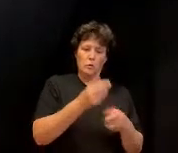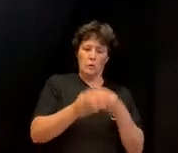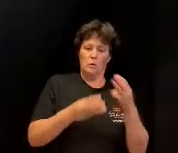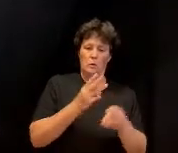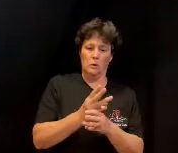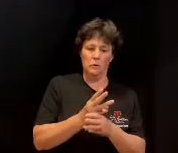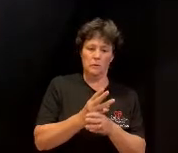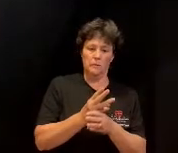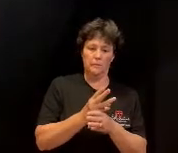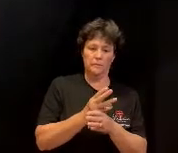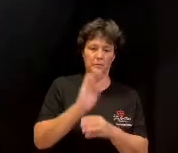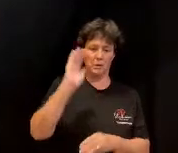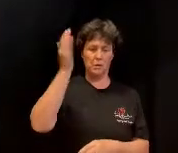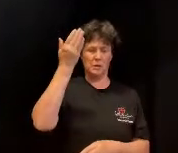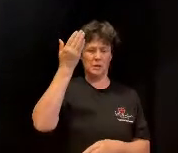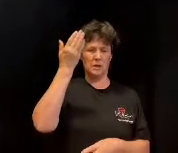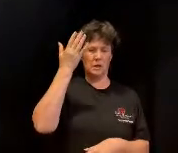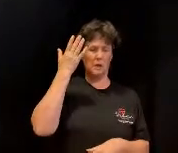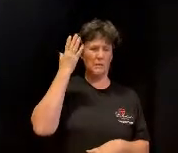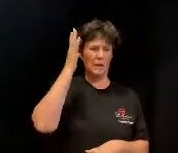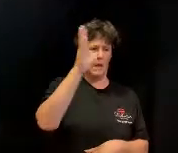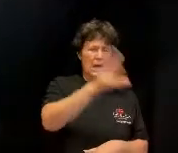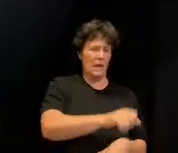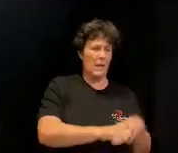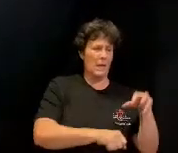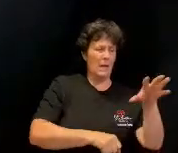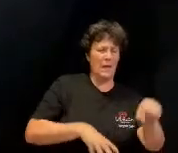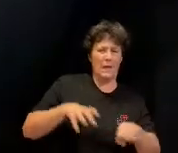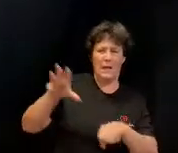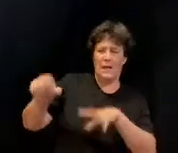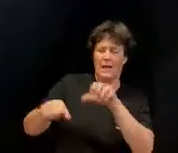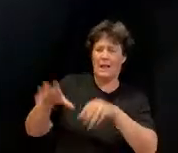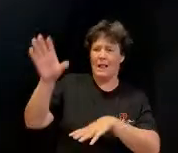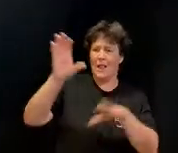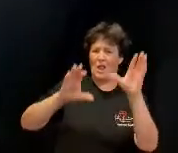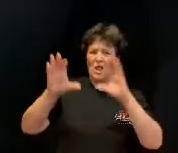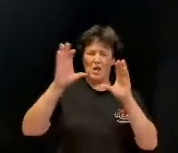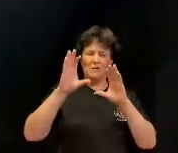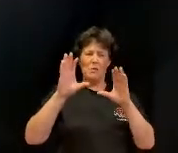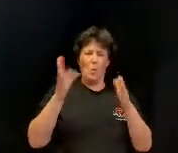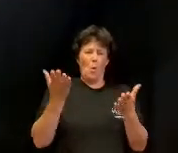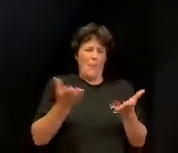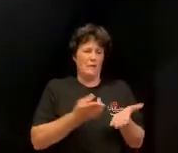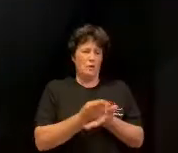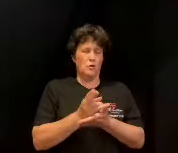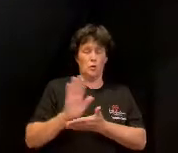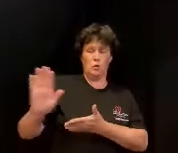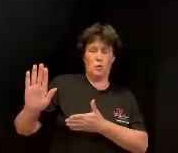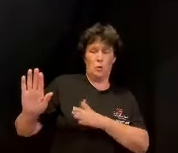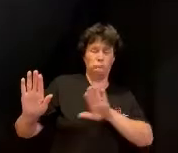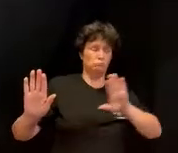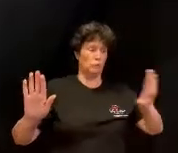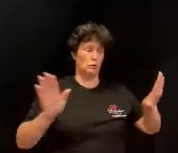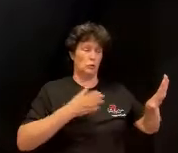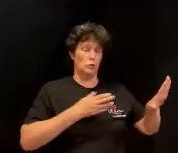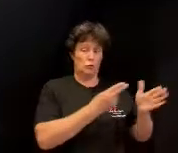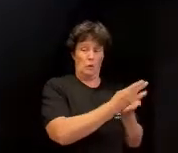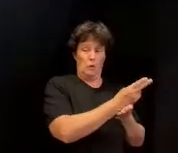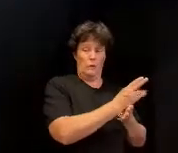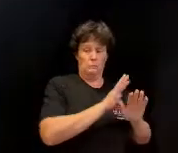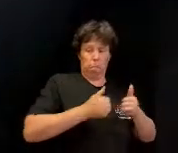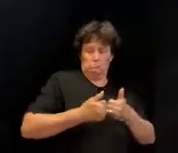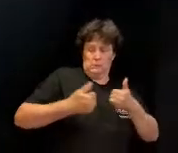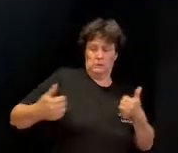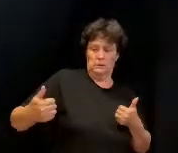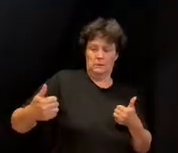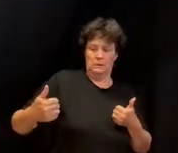There seems to be a grasping for a standard, and people today, you know, like, whatever your truth is your truth, and what my truth is my truth. And how can that